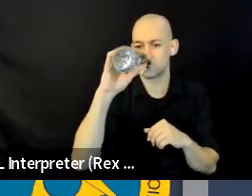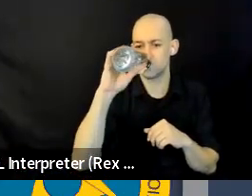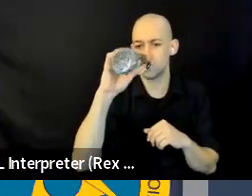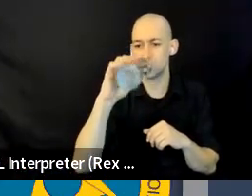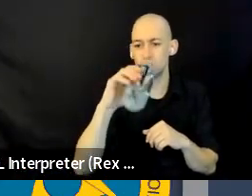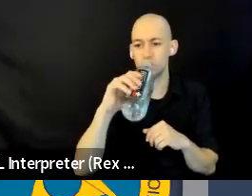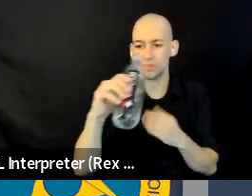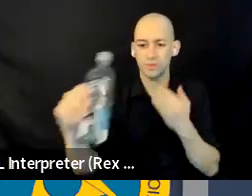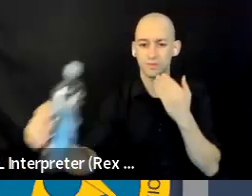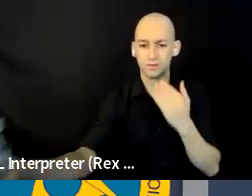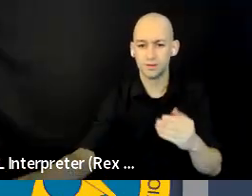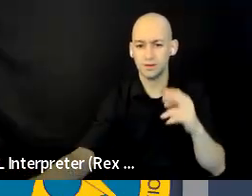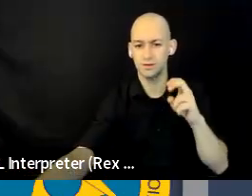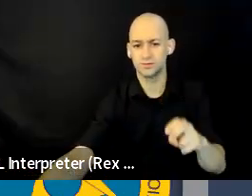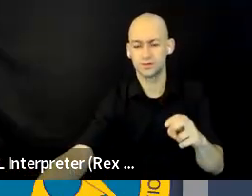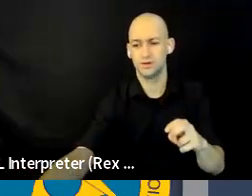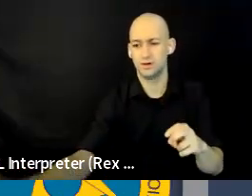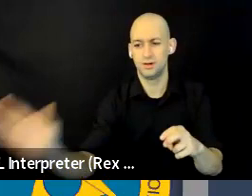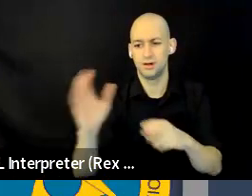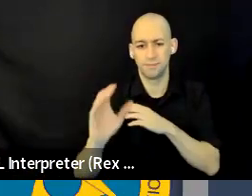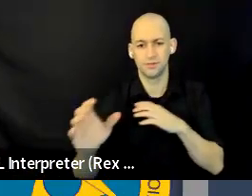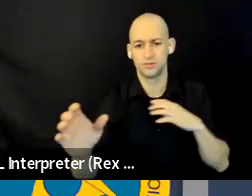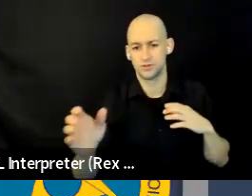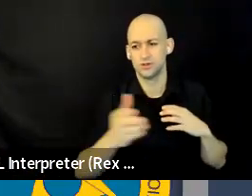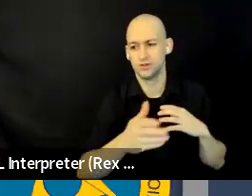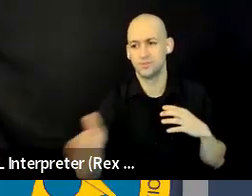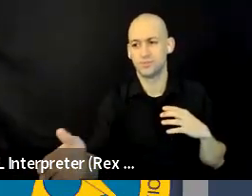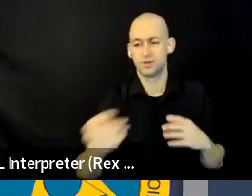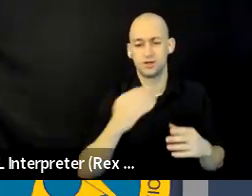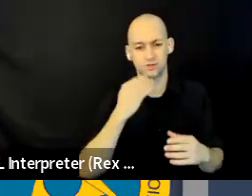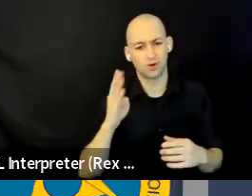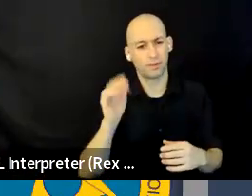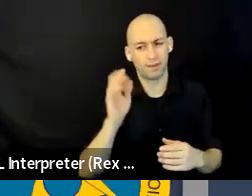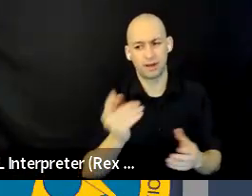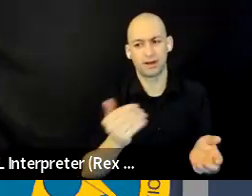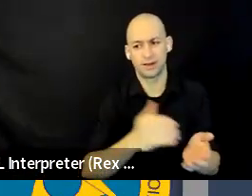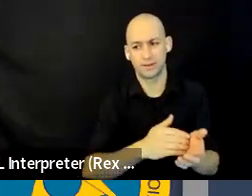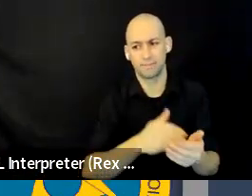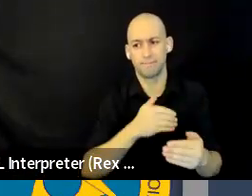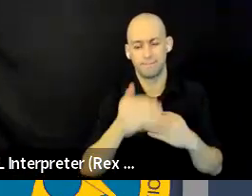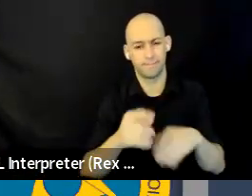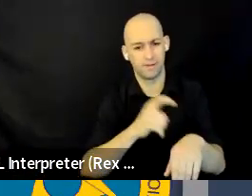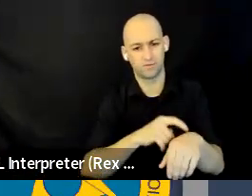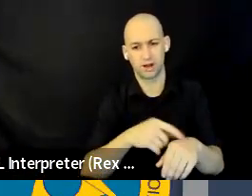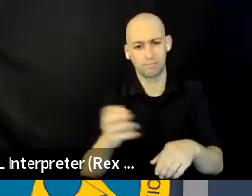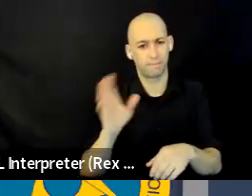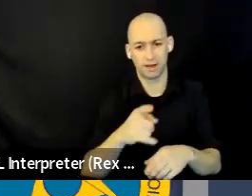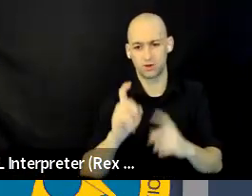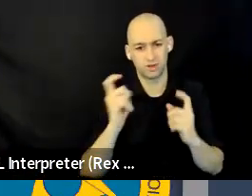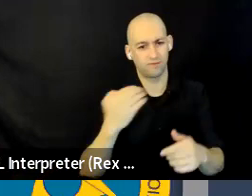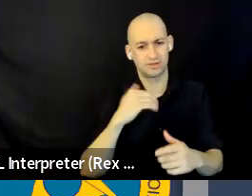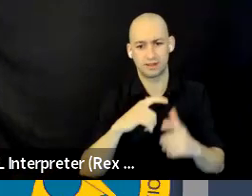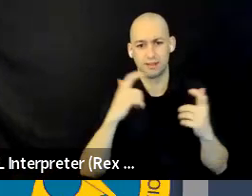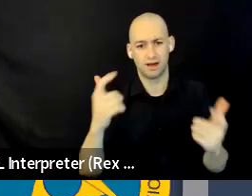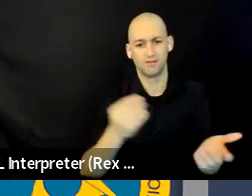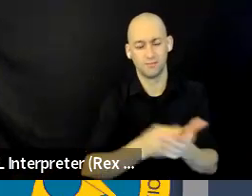Thank you, Chair, Commissioners. Good to be back again. Every time I'm back, you're giving us lots of money, which I really like. Our